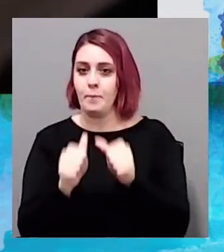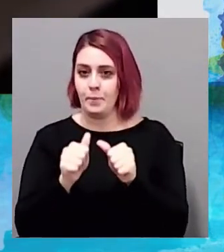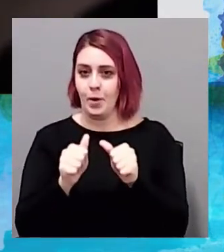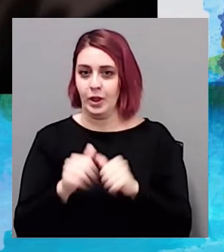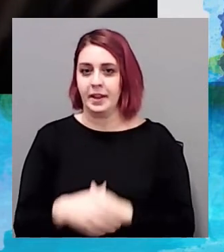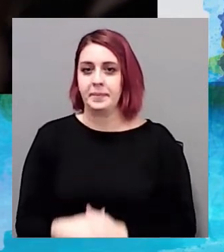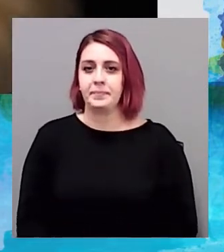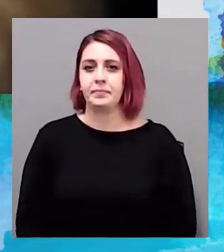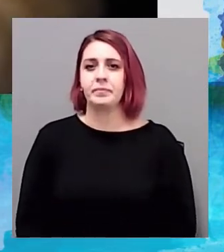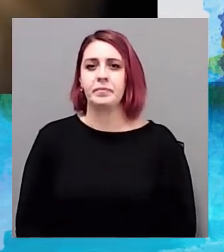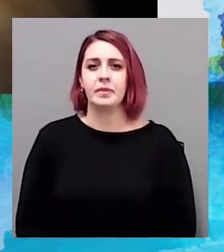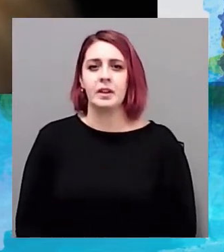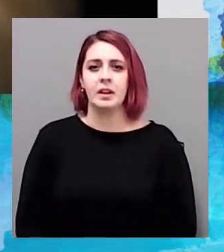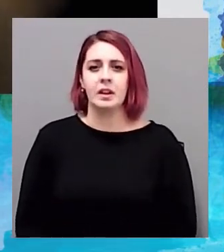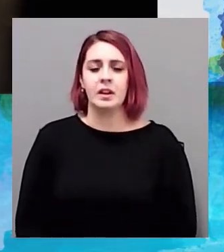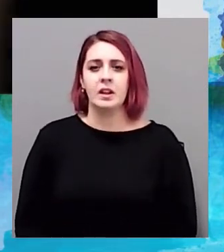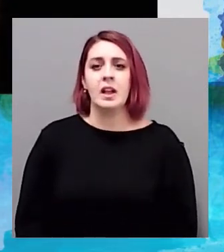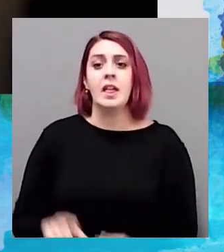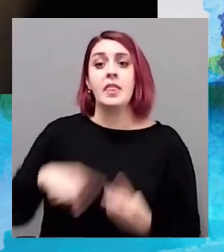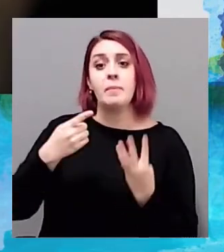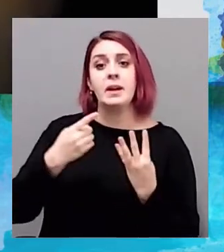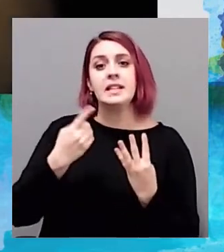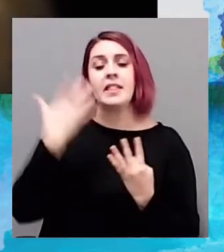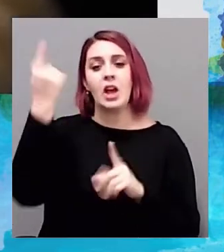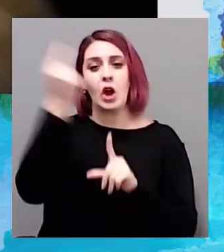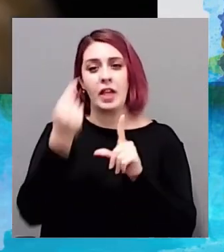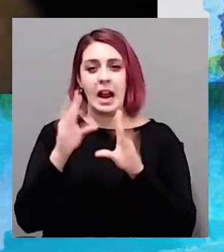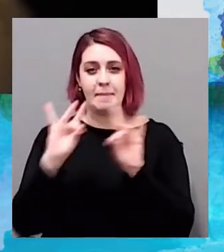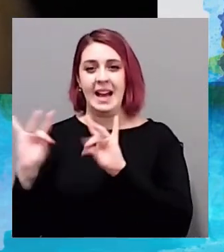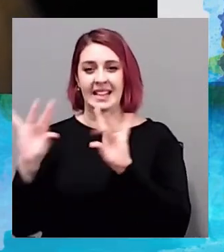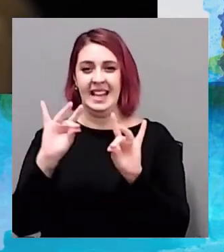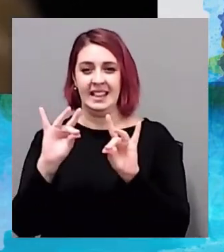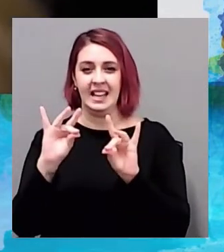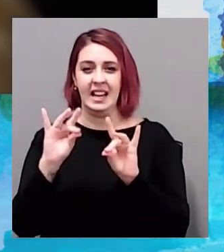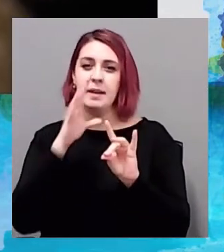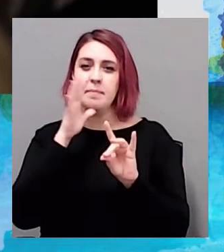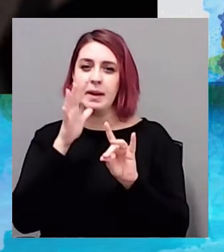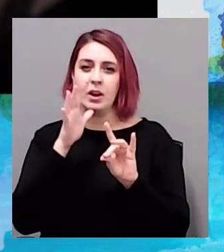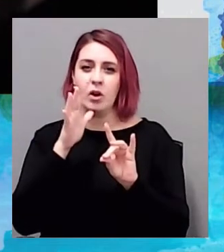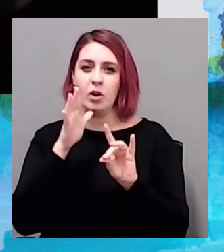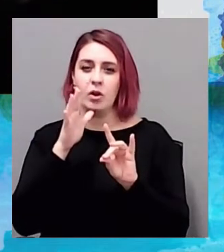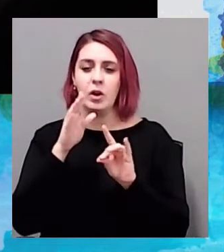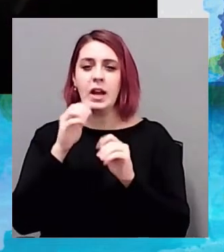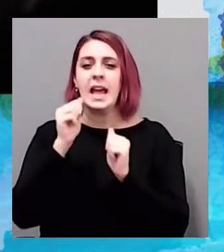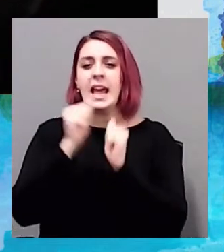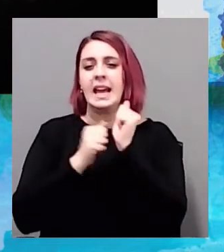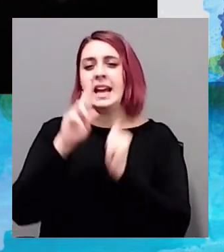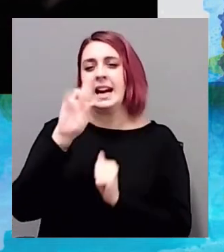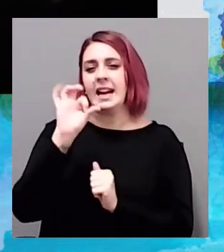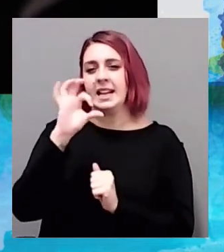And they're talking about the creation of molds for molten metal, how things were made,